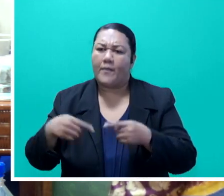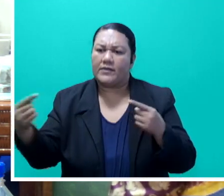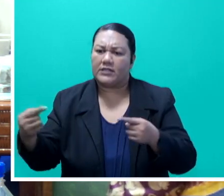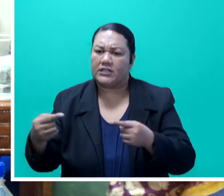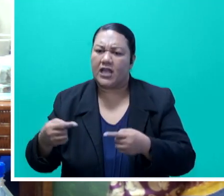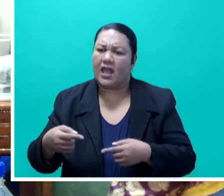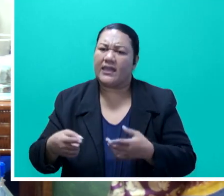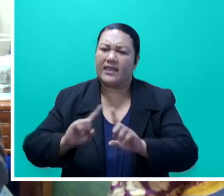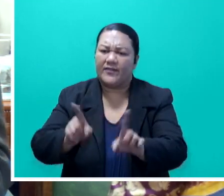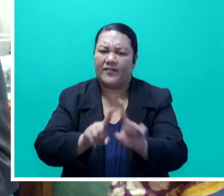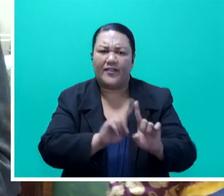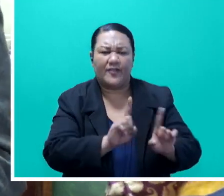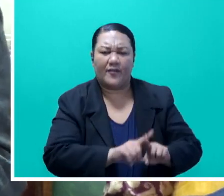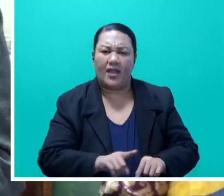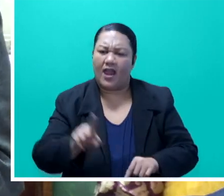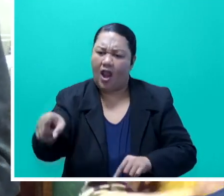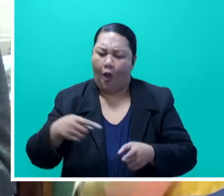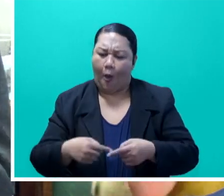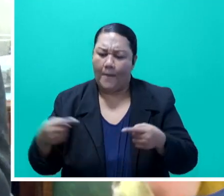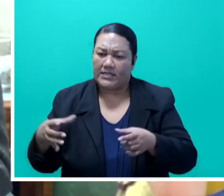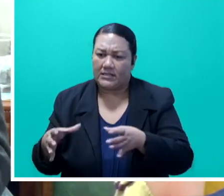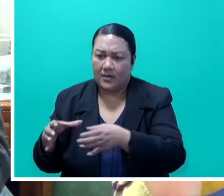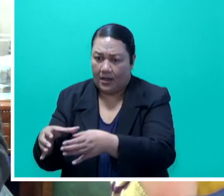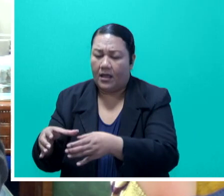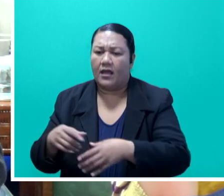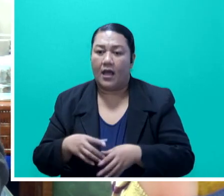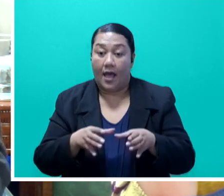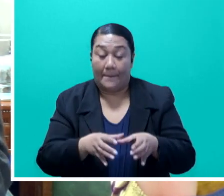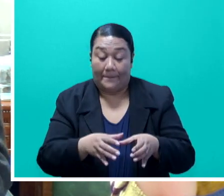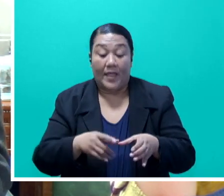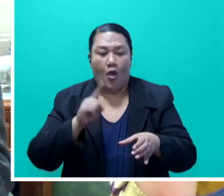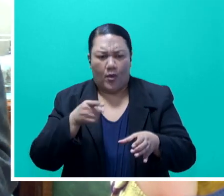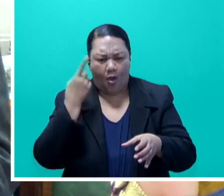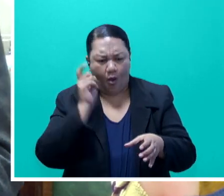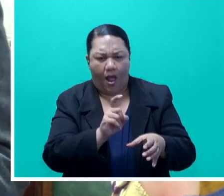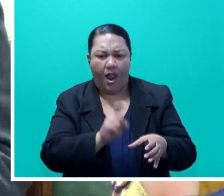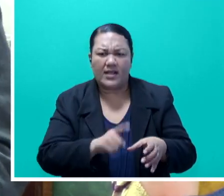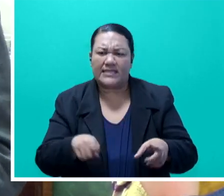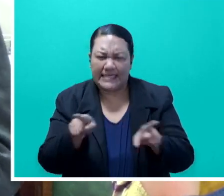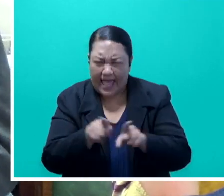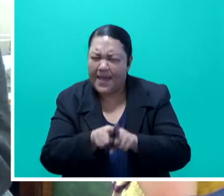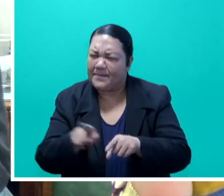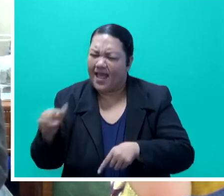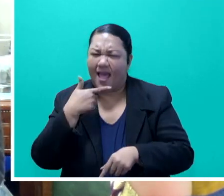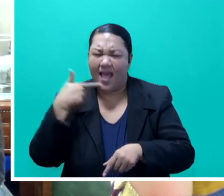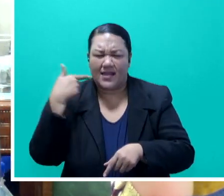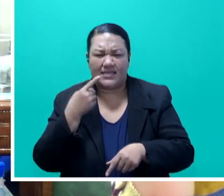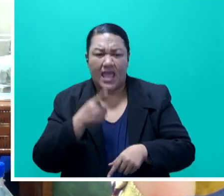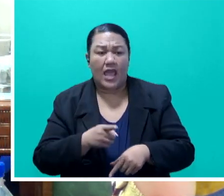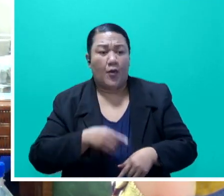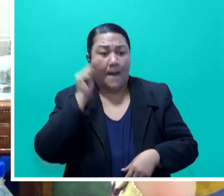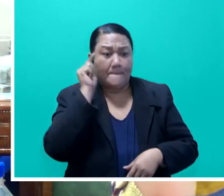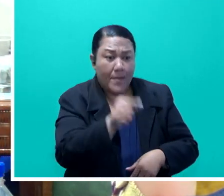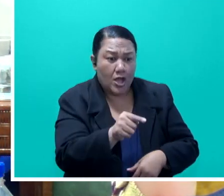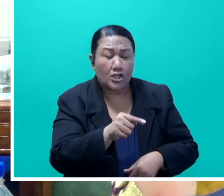Honorable Gavoka, and every one of them, exactly on the same matters that Honorable Garigari Tambua is made. And just because we point out to her, she says we are